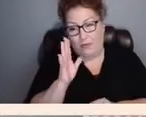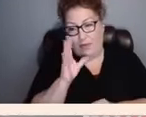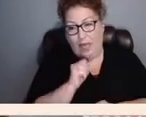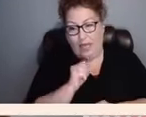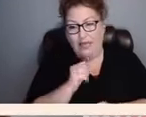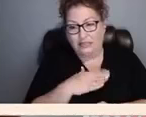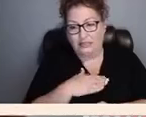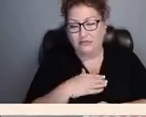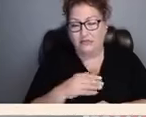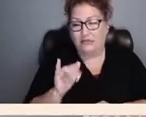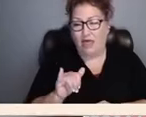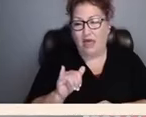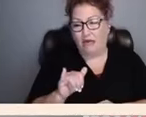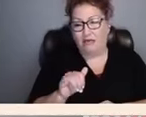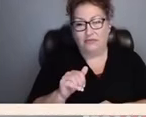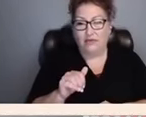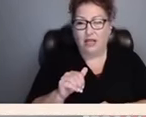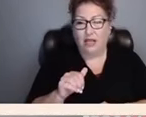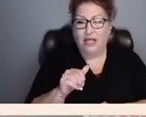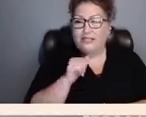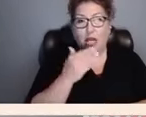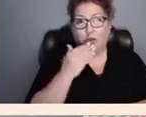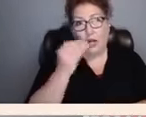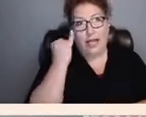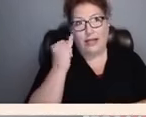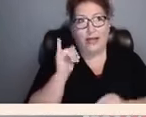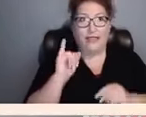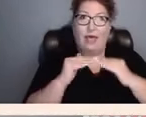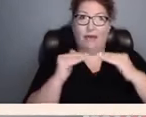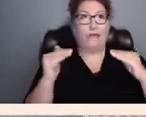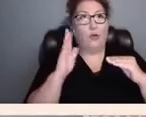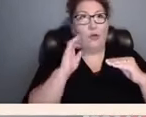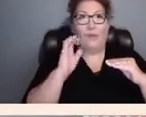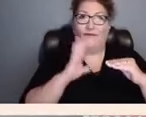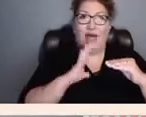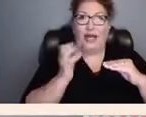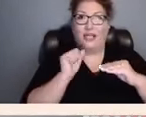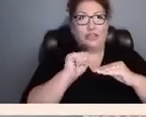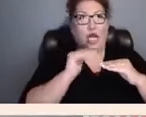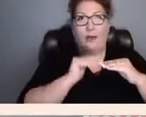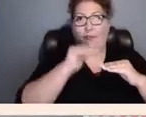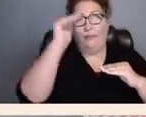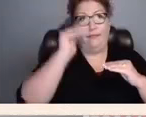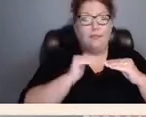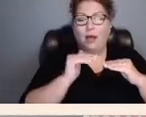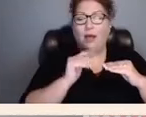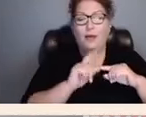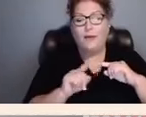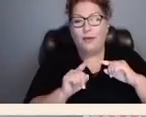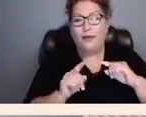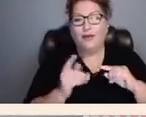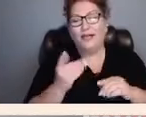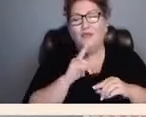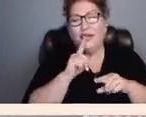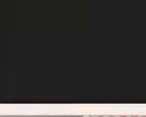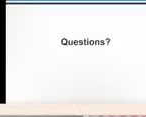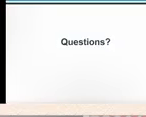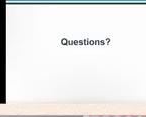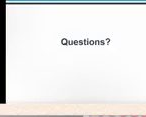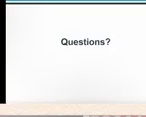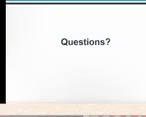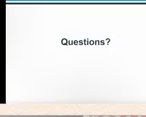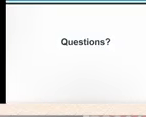not a good idea for me to say, oh, this is, and you're going to be fine and you're going to get the job, because that's, indicative. It depends on the employer. It